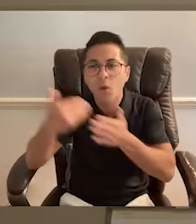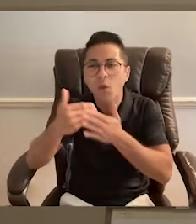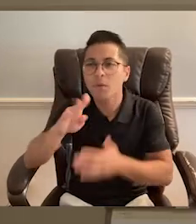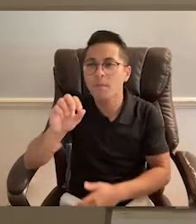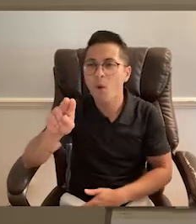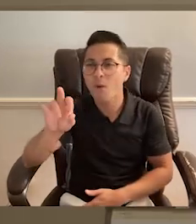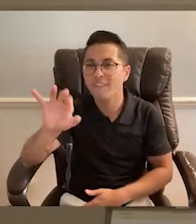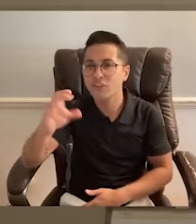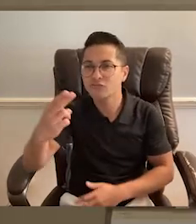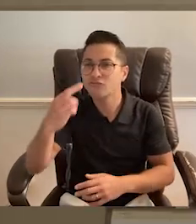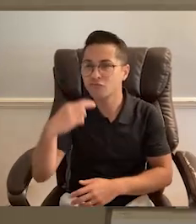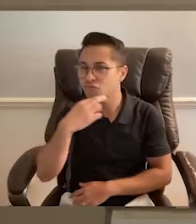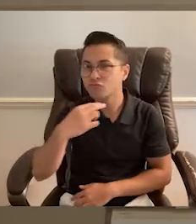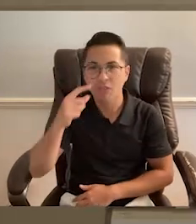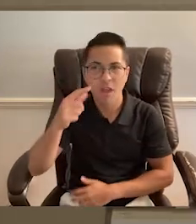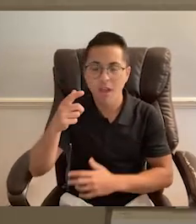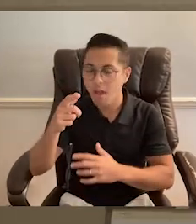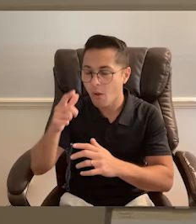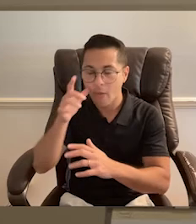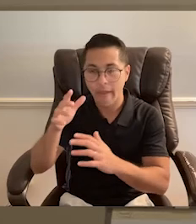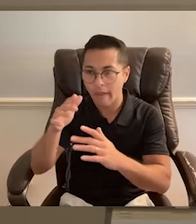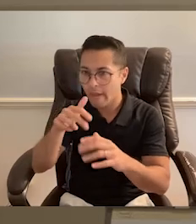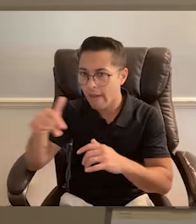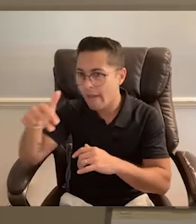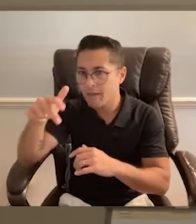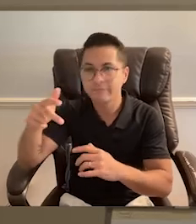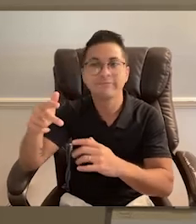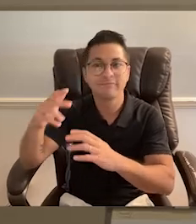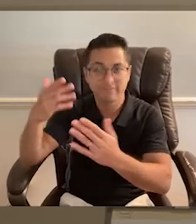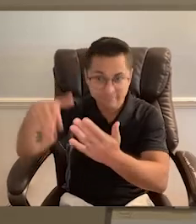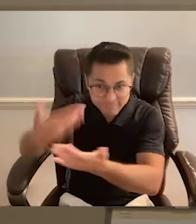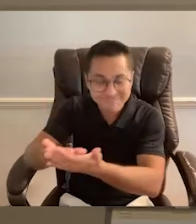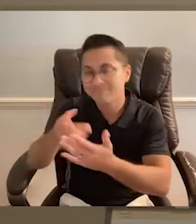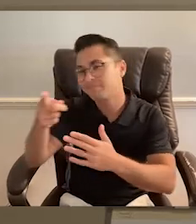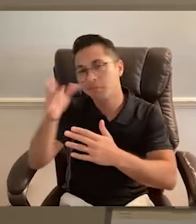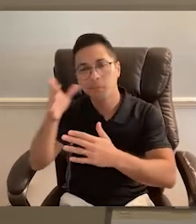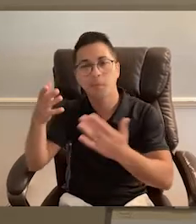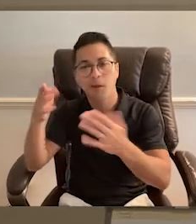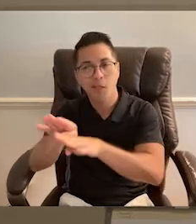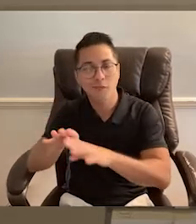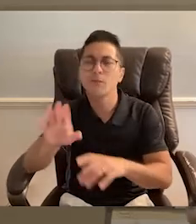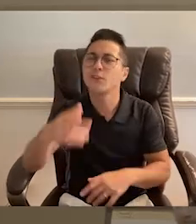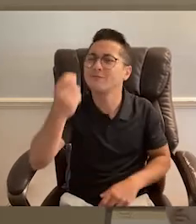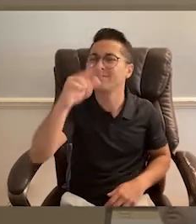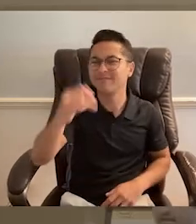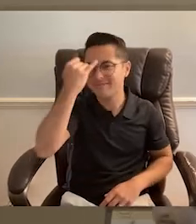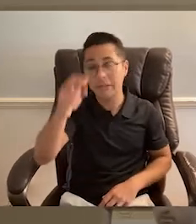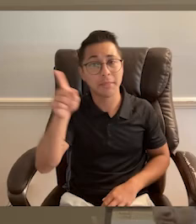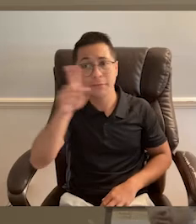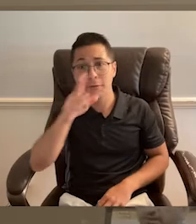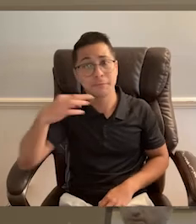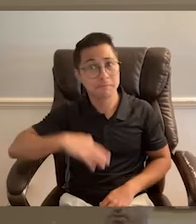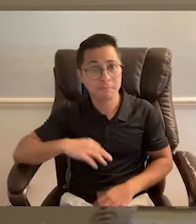here, what we're working on right now, is we have developed a hat that has a 360-degree vision in